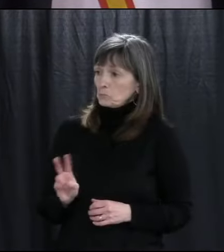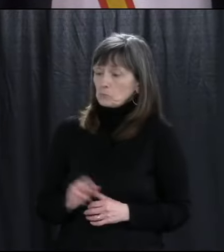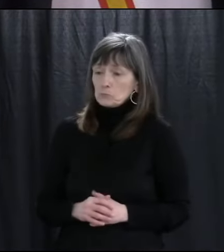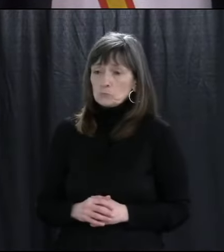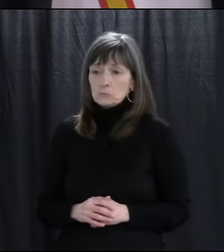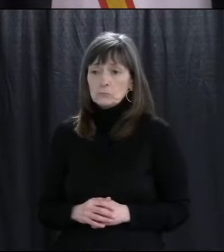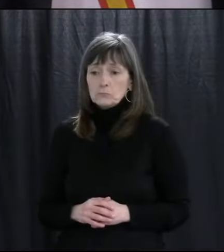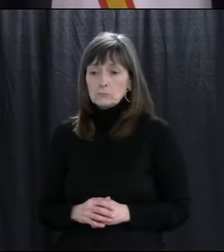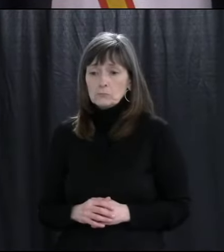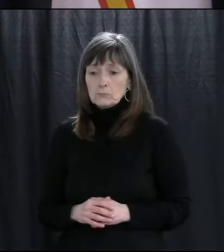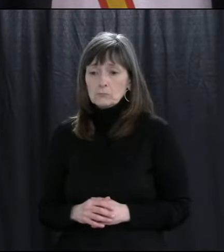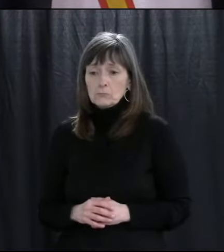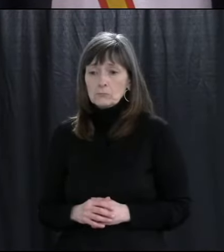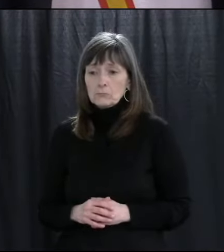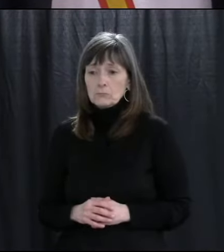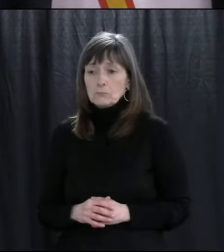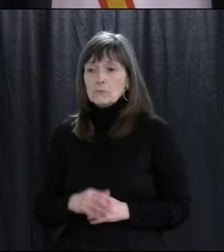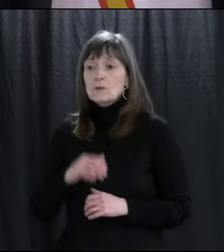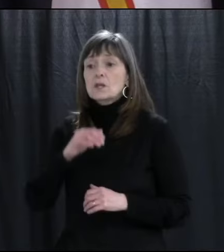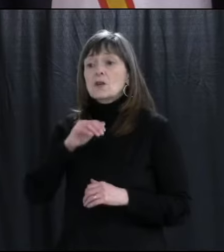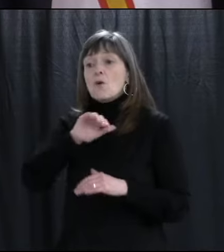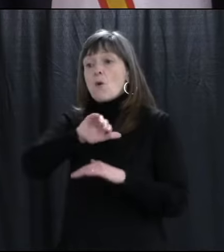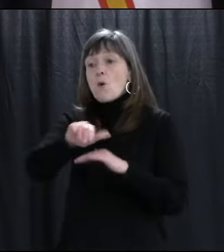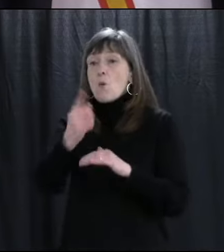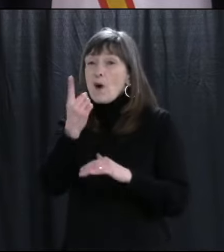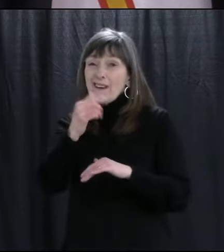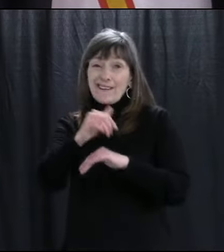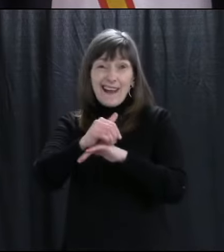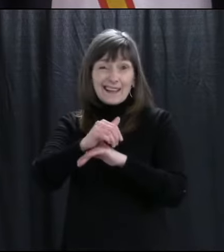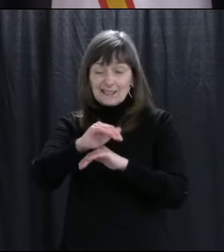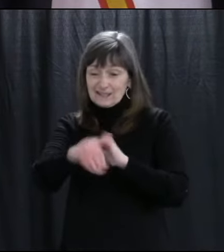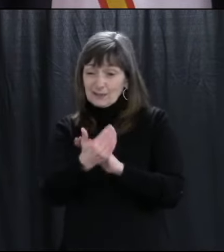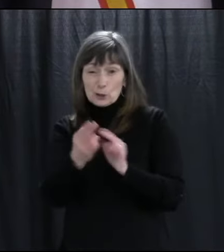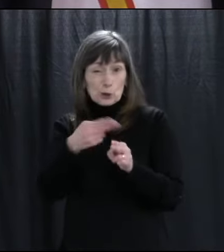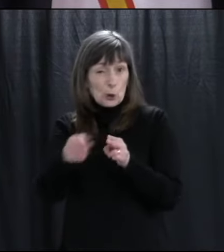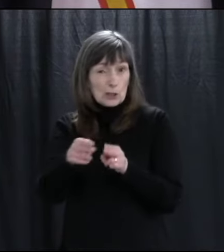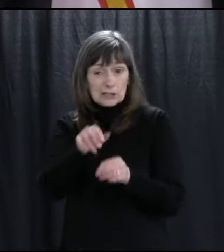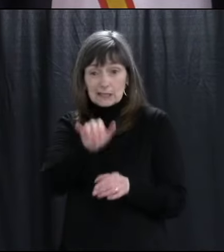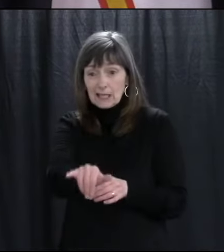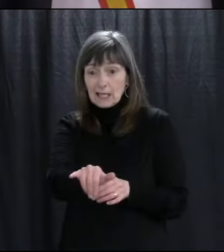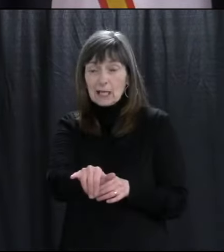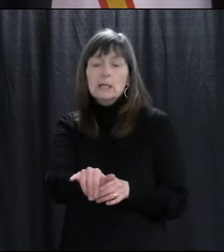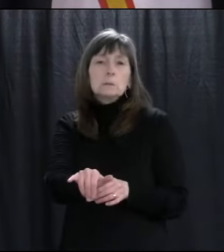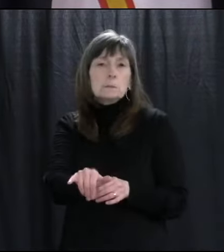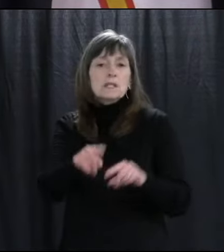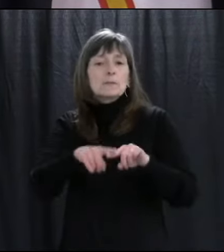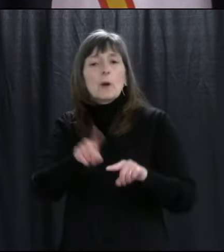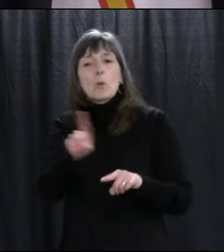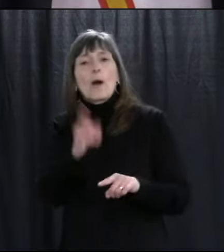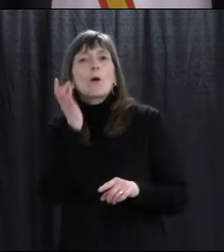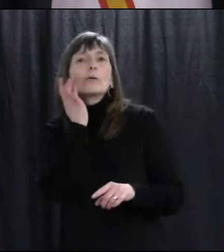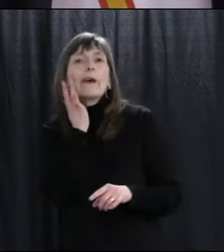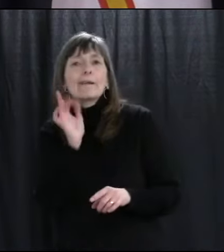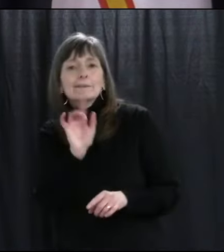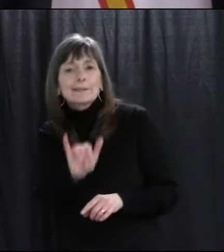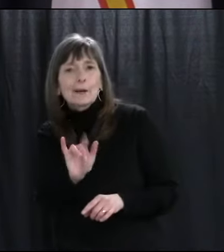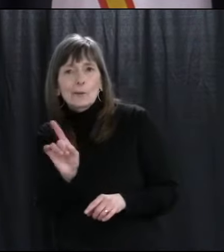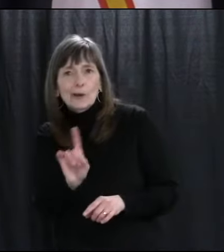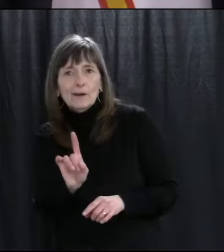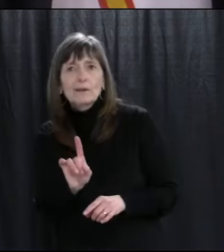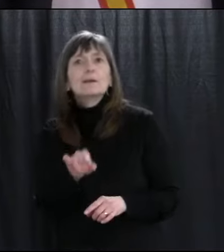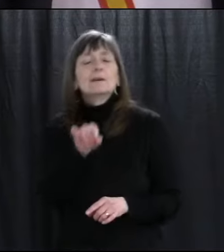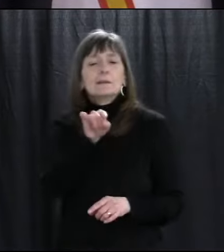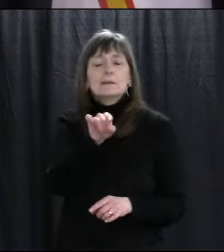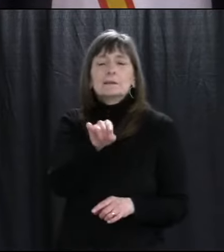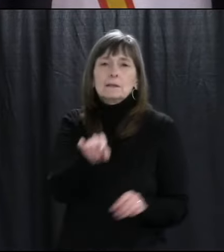not staying over long, I think it depends on the place that they're going, I guess. That would